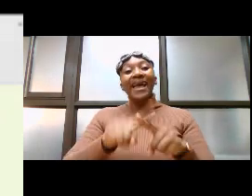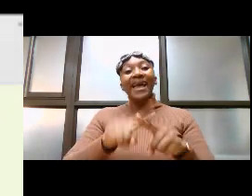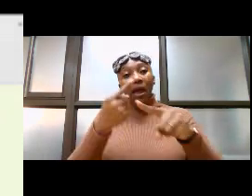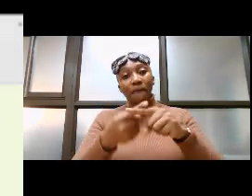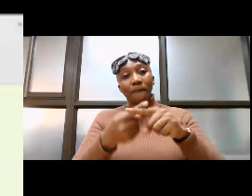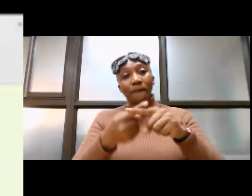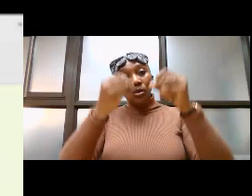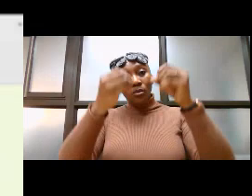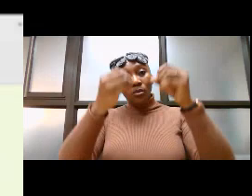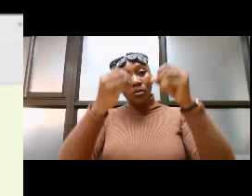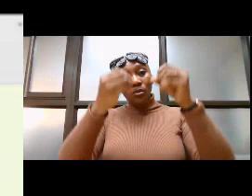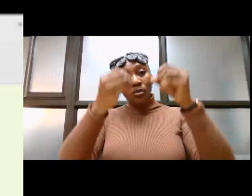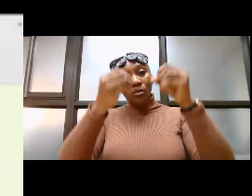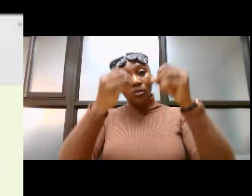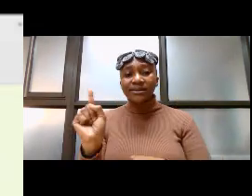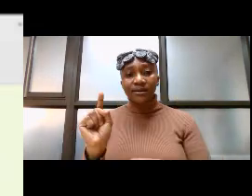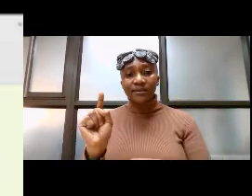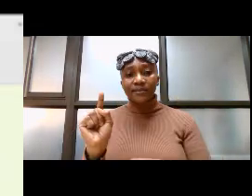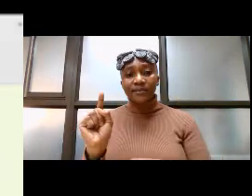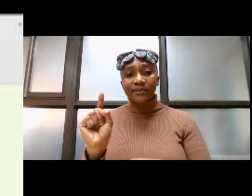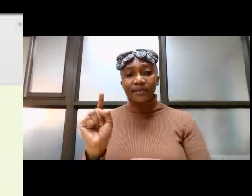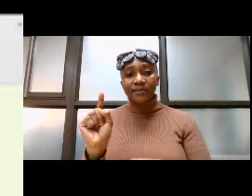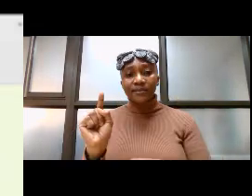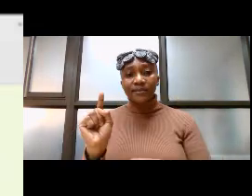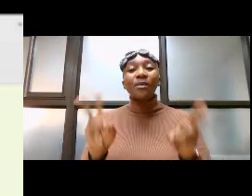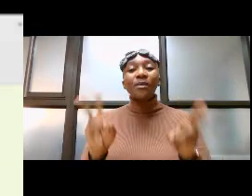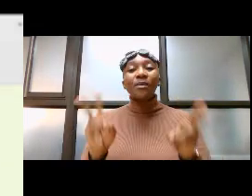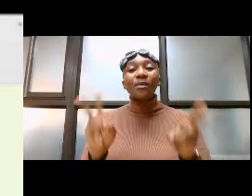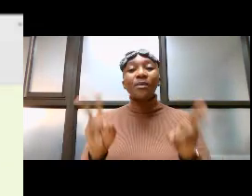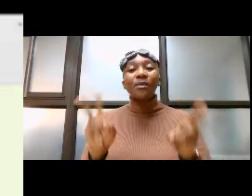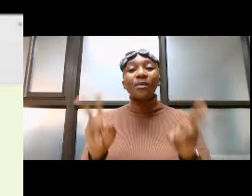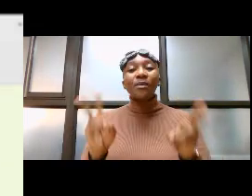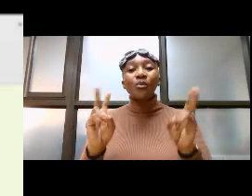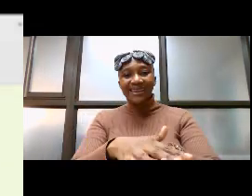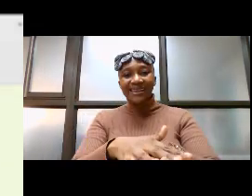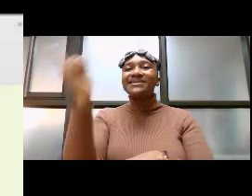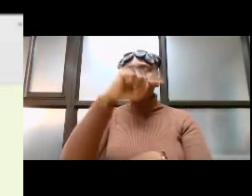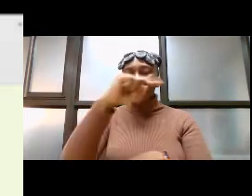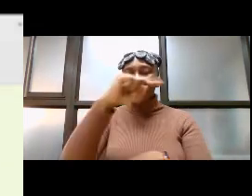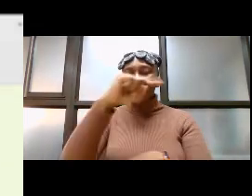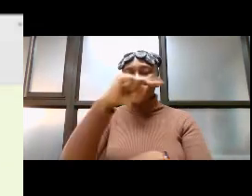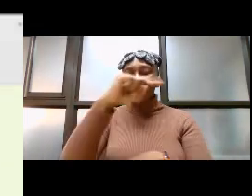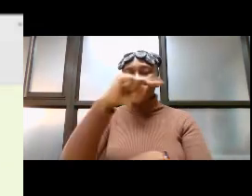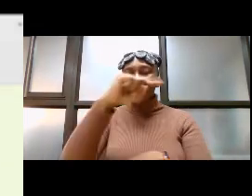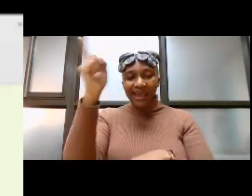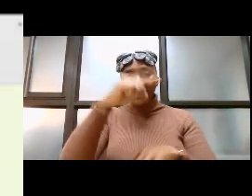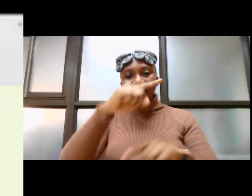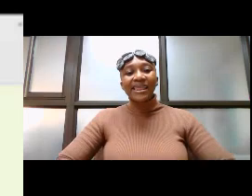disabled people were integrated in daily life activities in Africa to some extent.